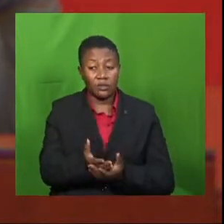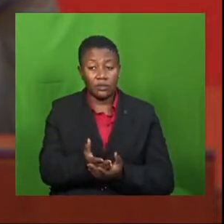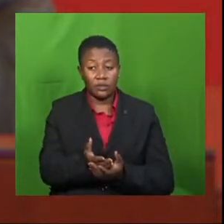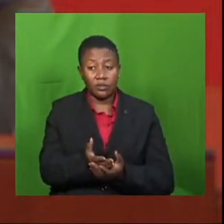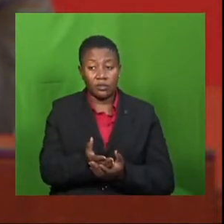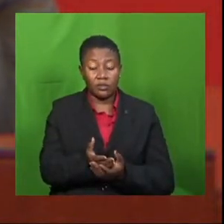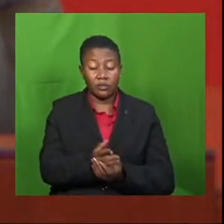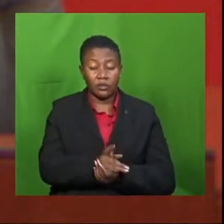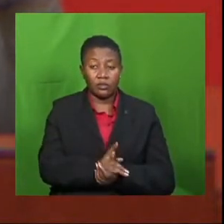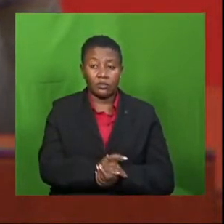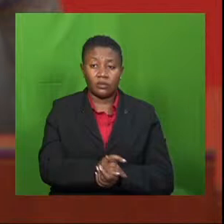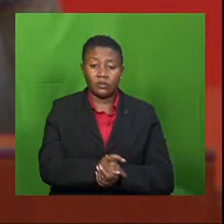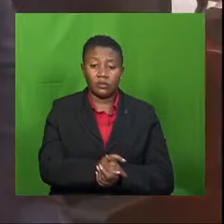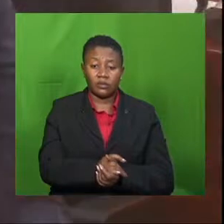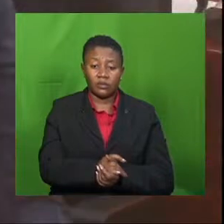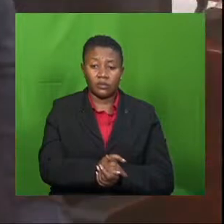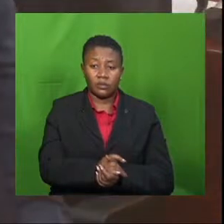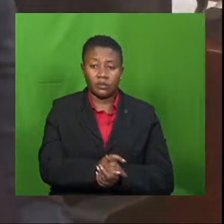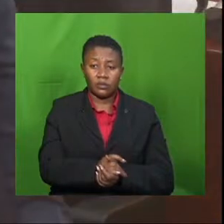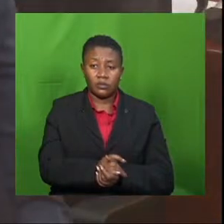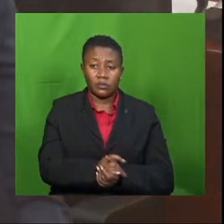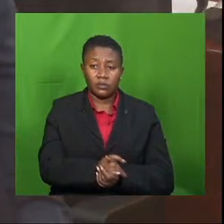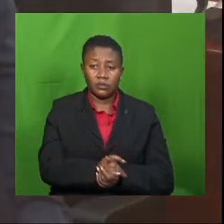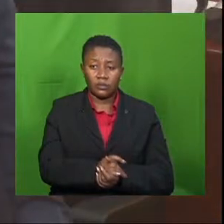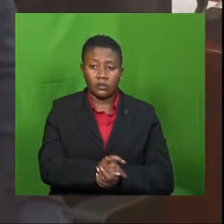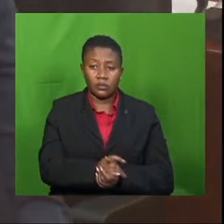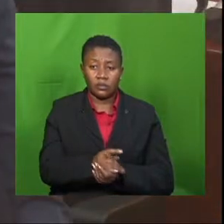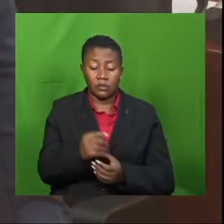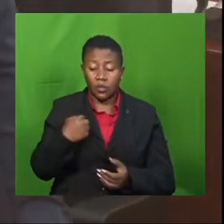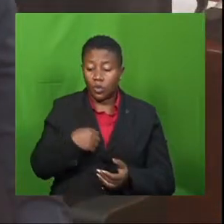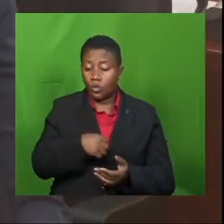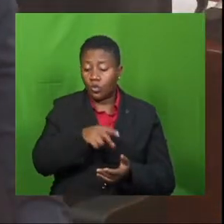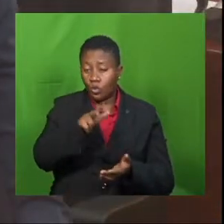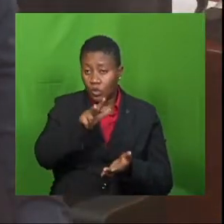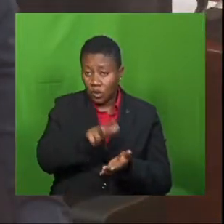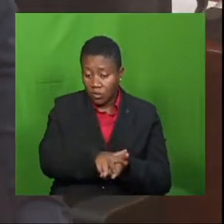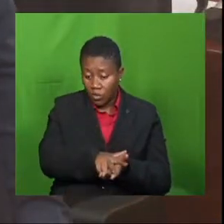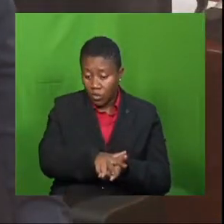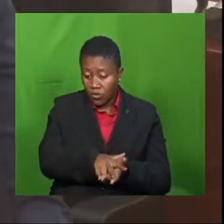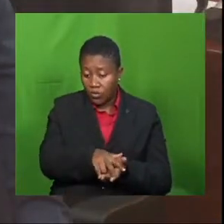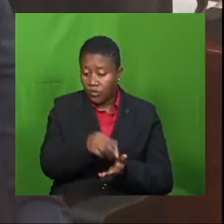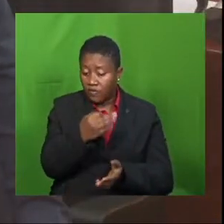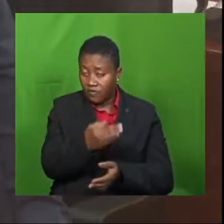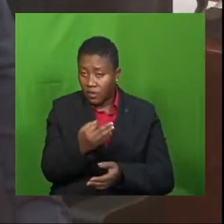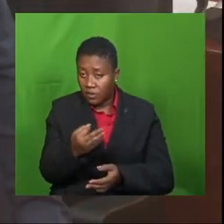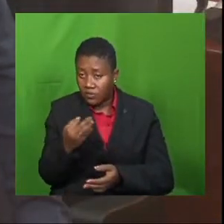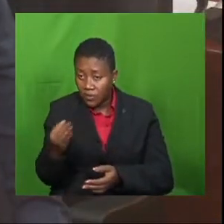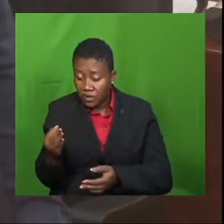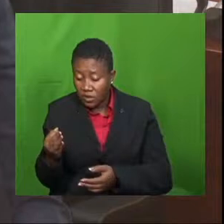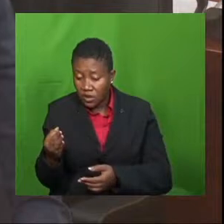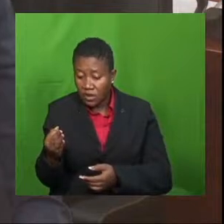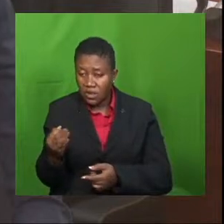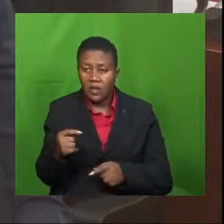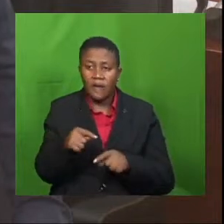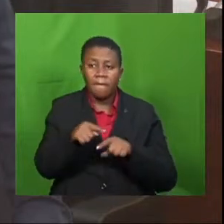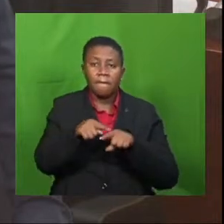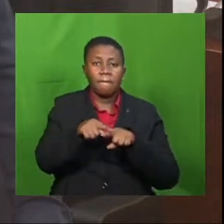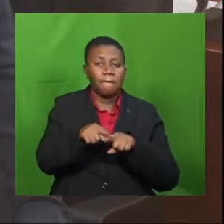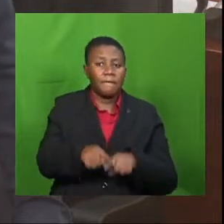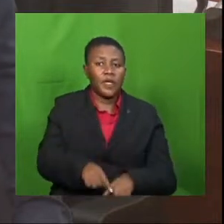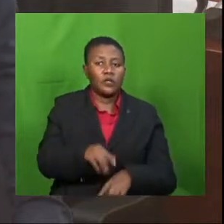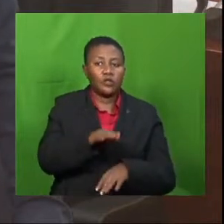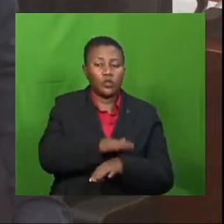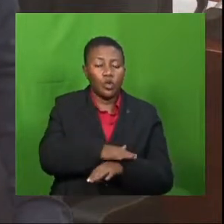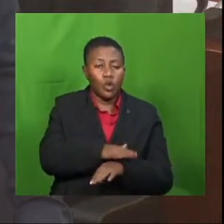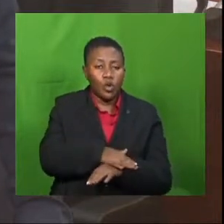member. That is, we approve of the facility subject to the